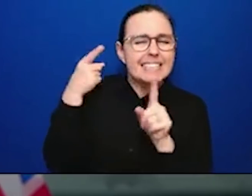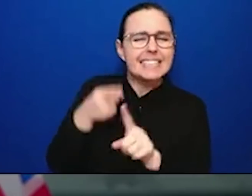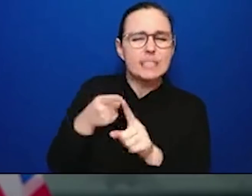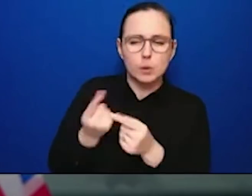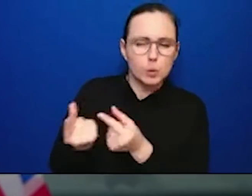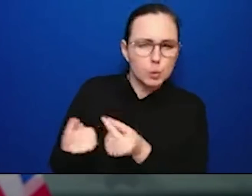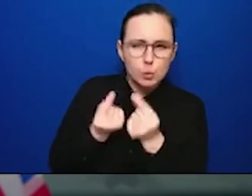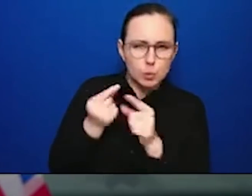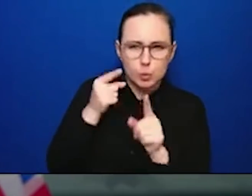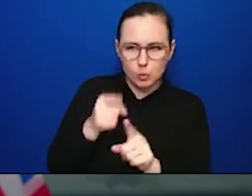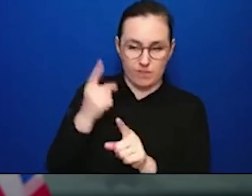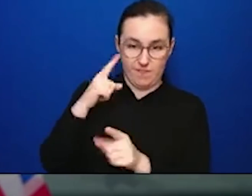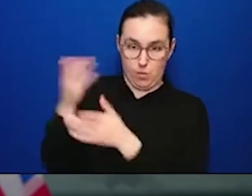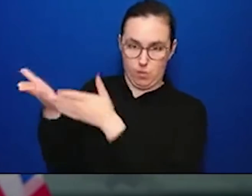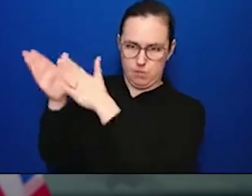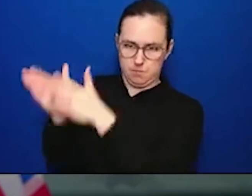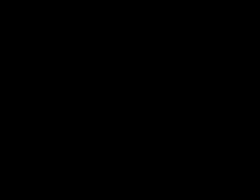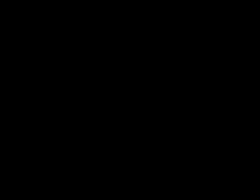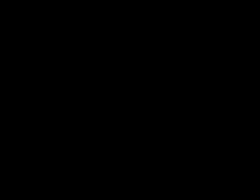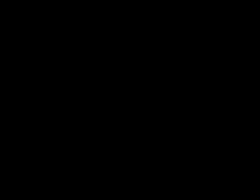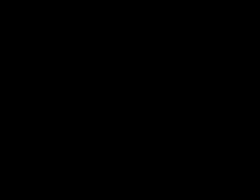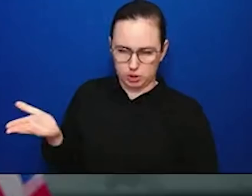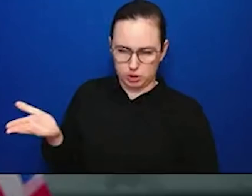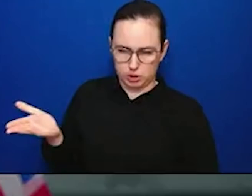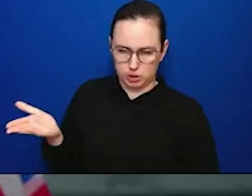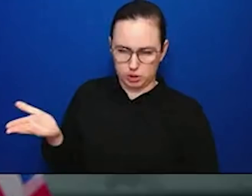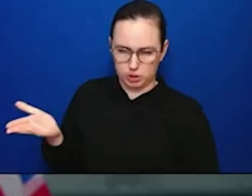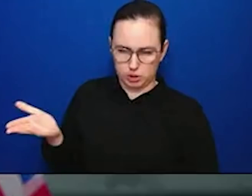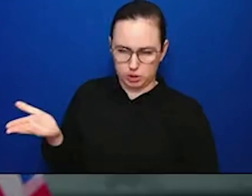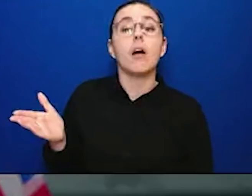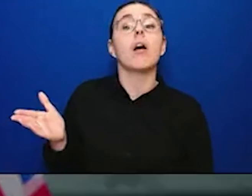is a decision that's made between the resident